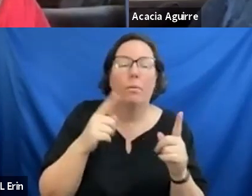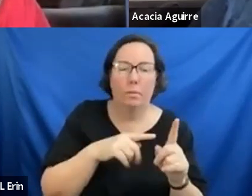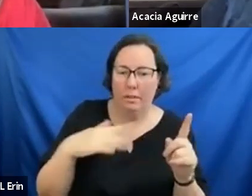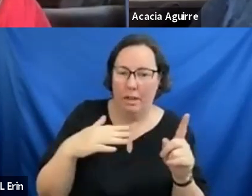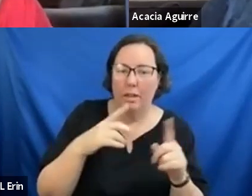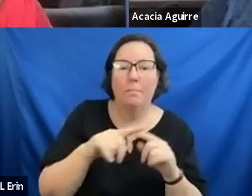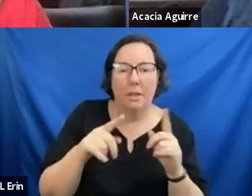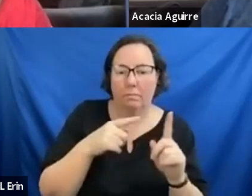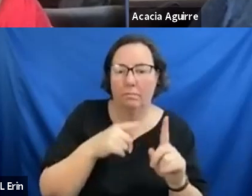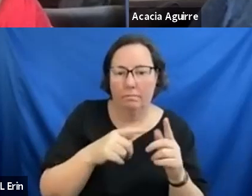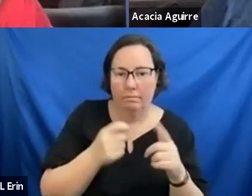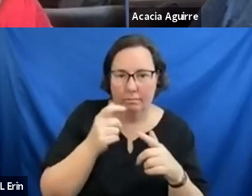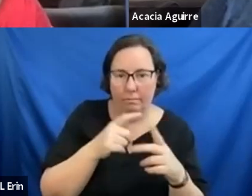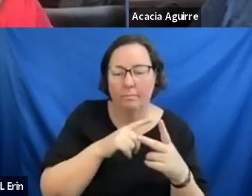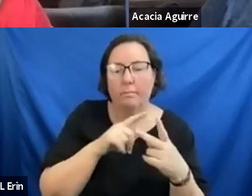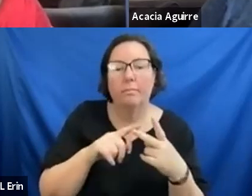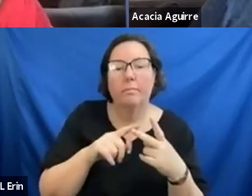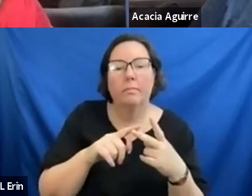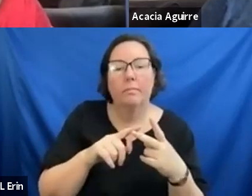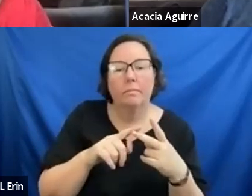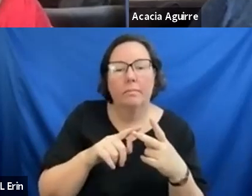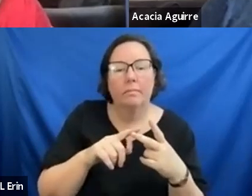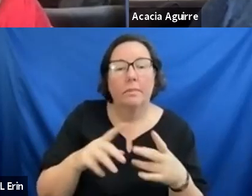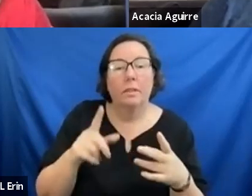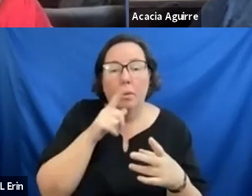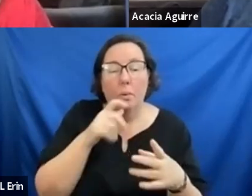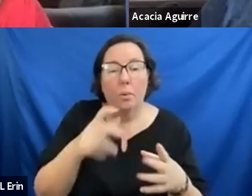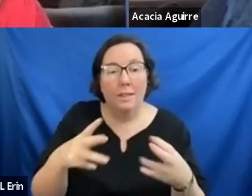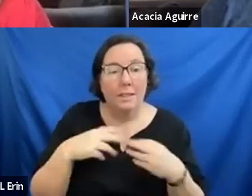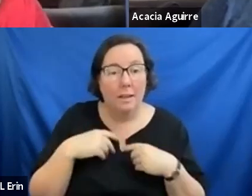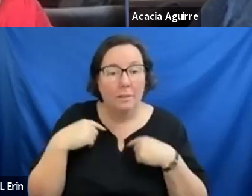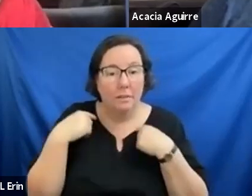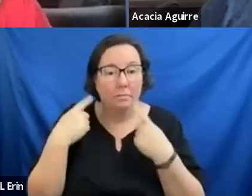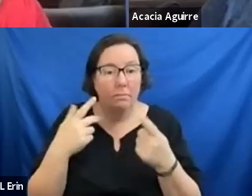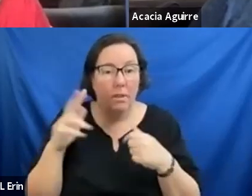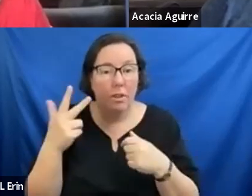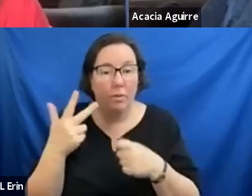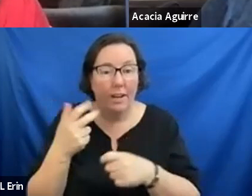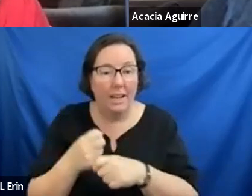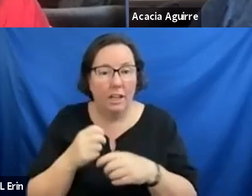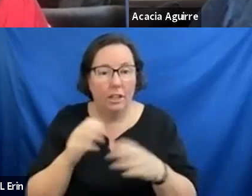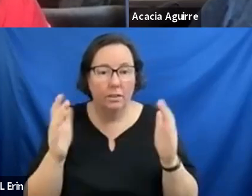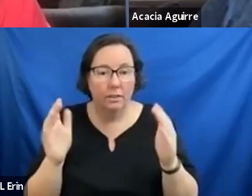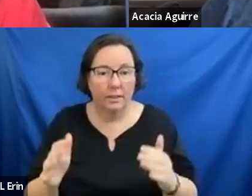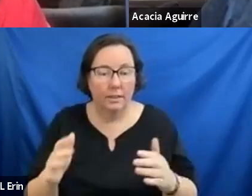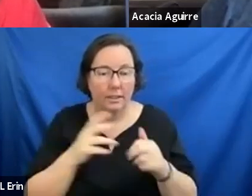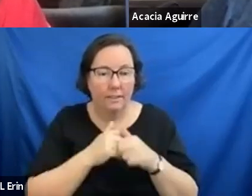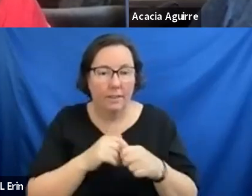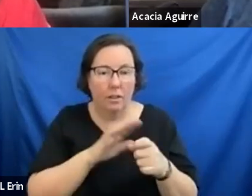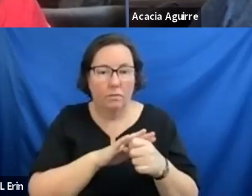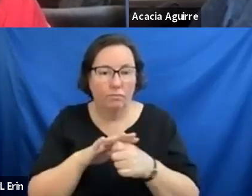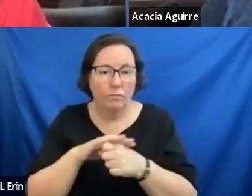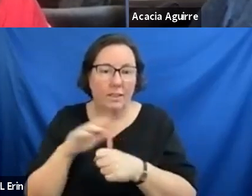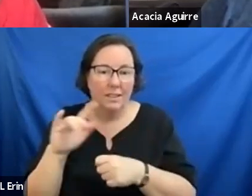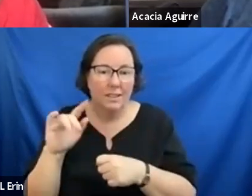list is correct. And then acceptance over the last 3 years by zip code and